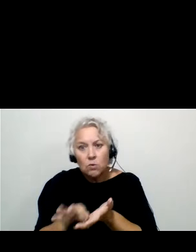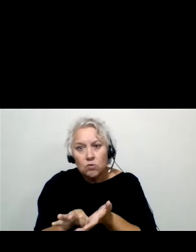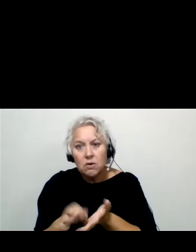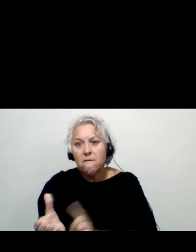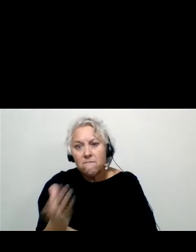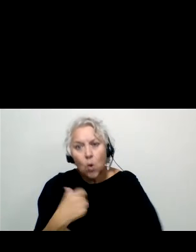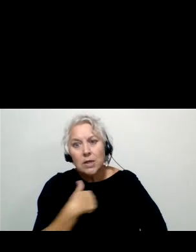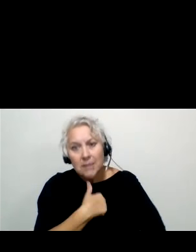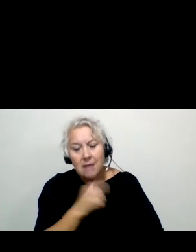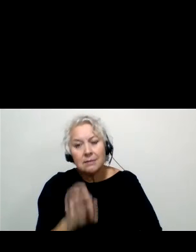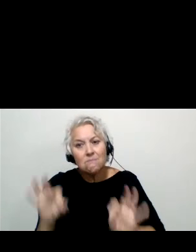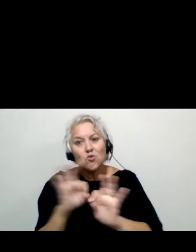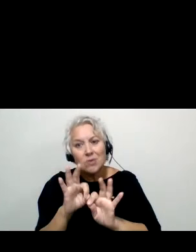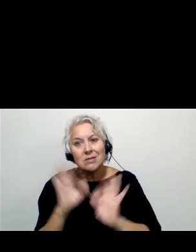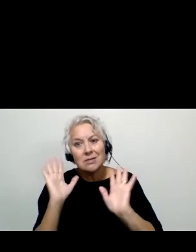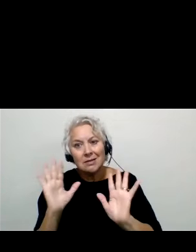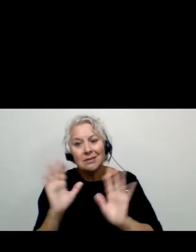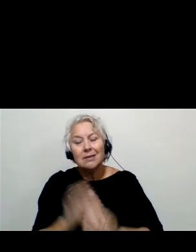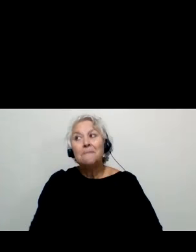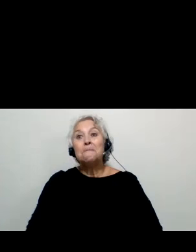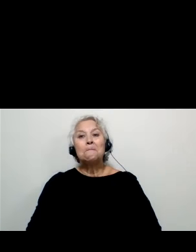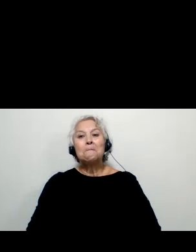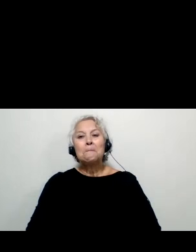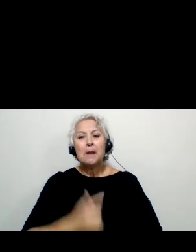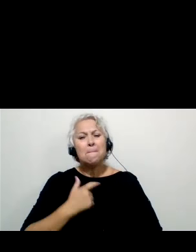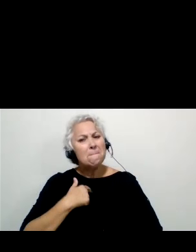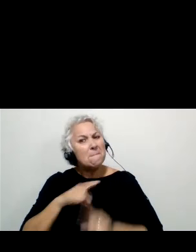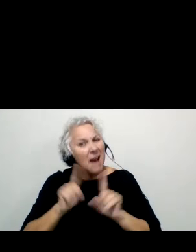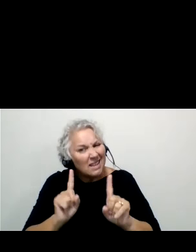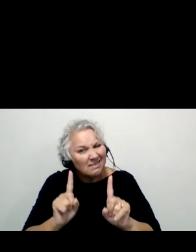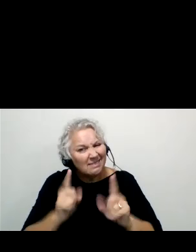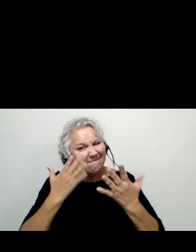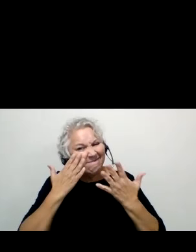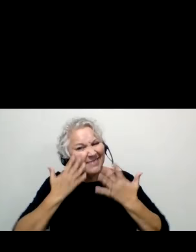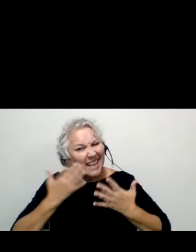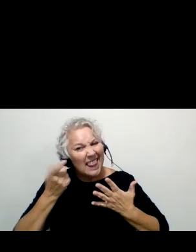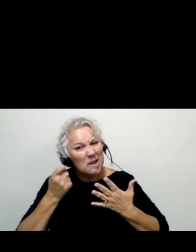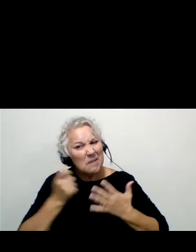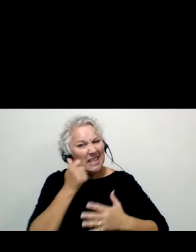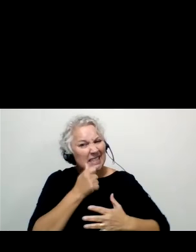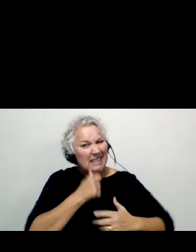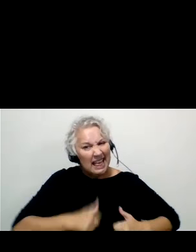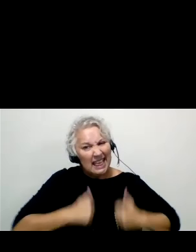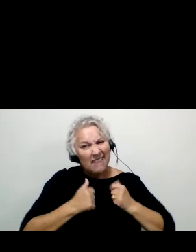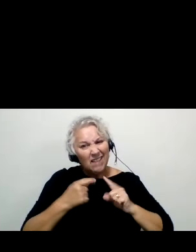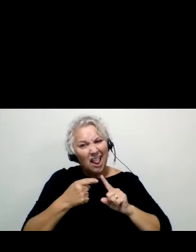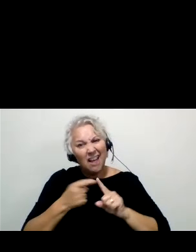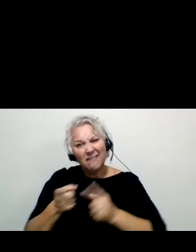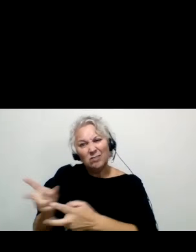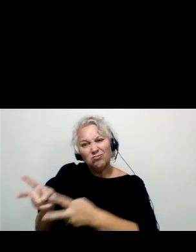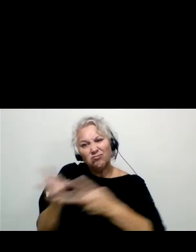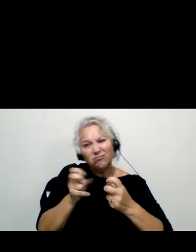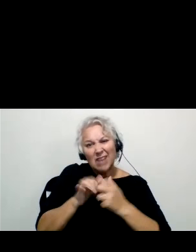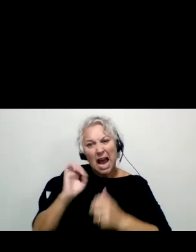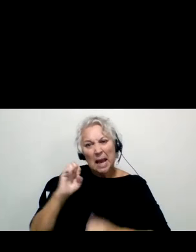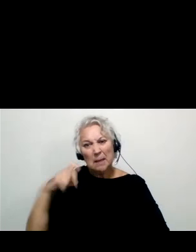us important. And so what I was kind of sad about, though, is that then our daily living skills went off our IEPs because